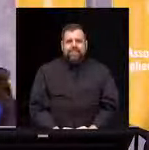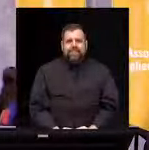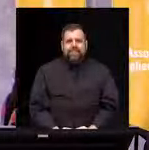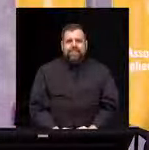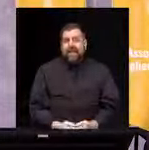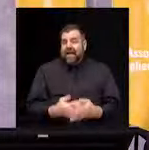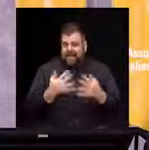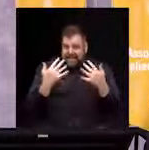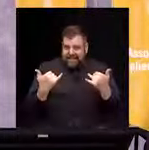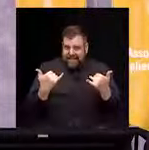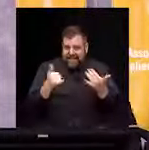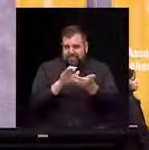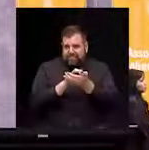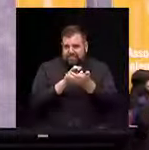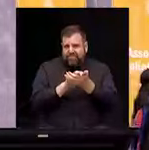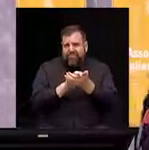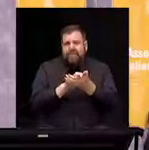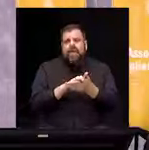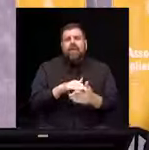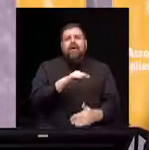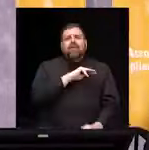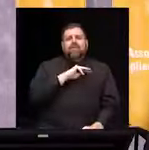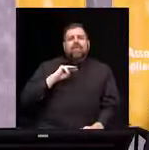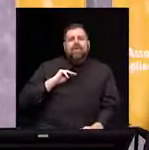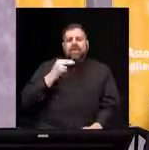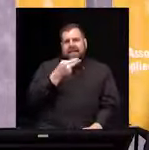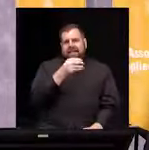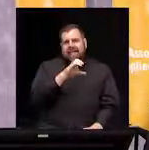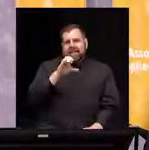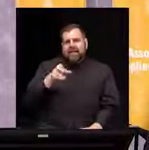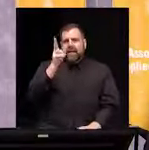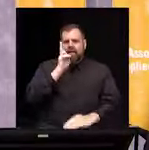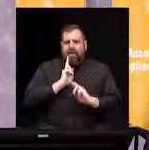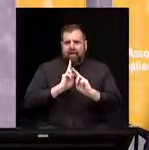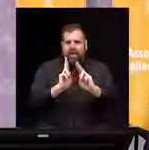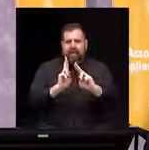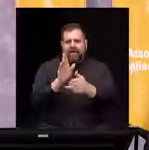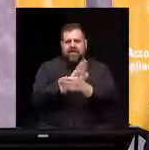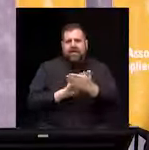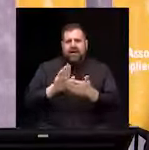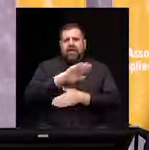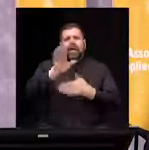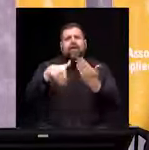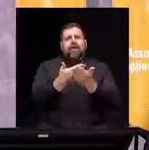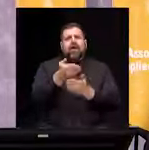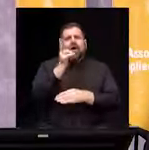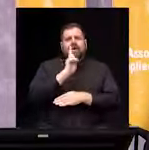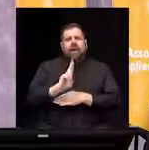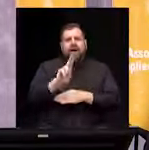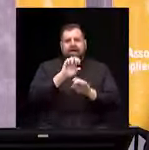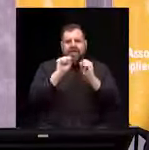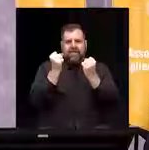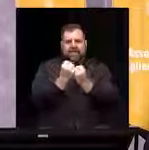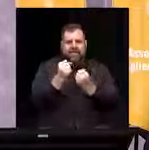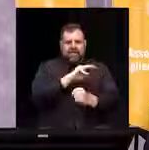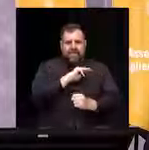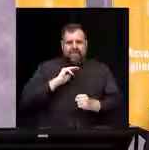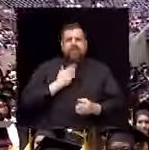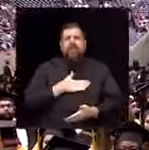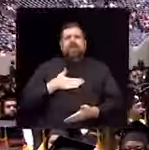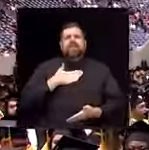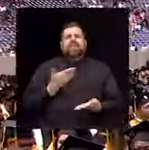Now we would like to recognize the members of the HCC Honors College and all Honor Society members. Would you please